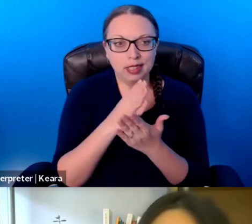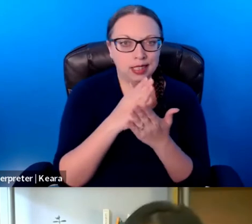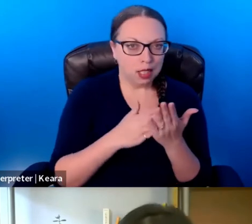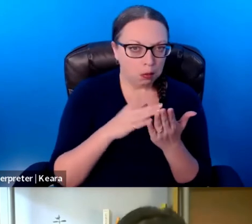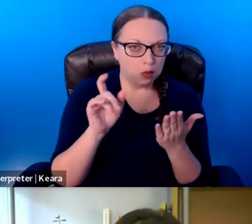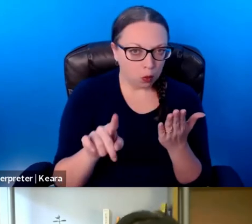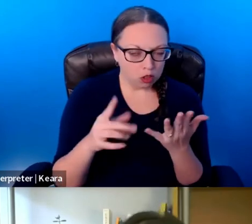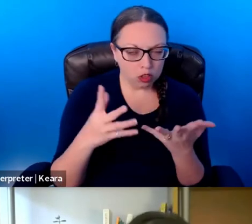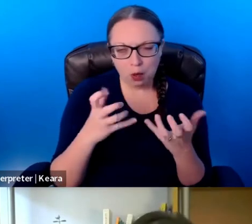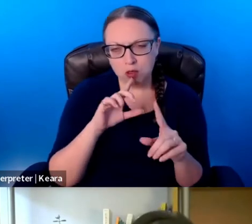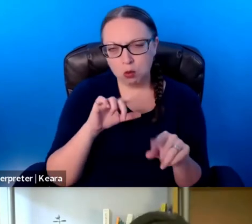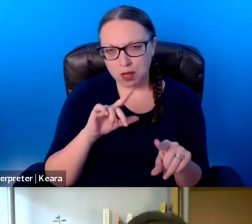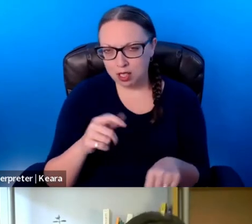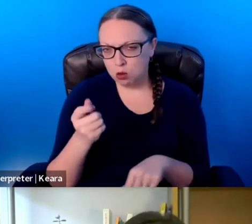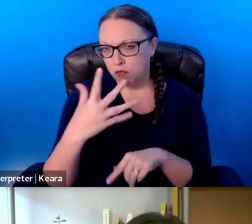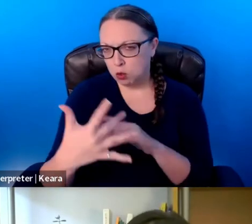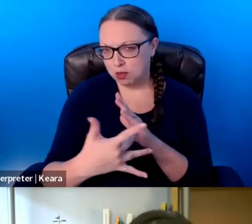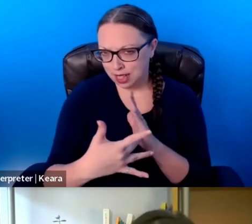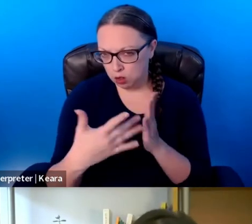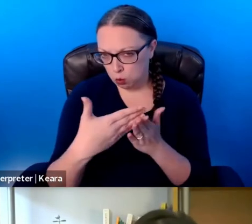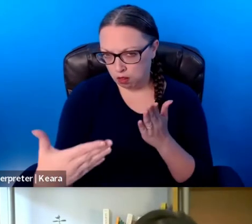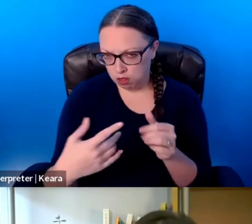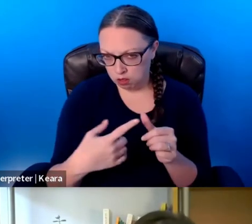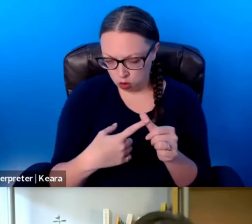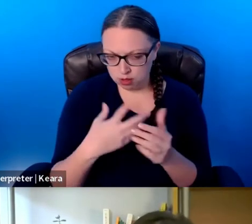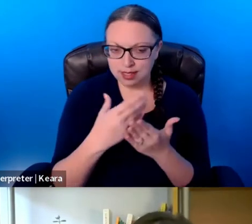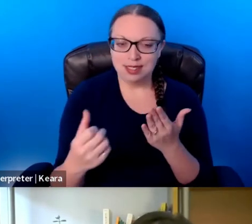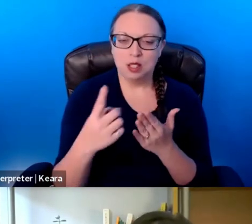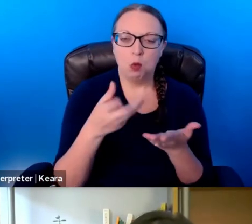answer a few technical things first. Somebody asked